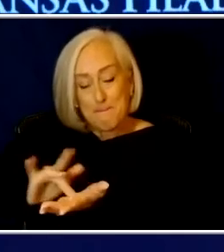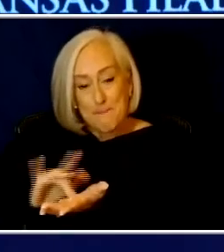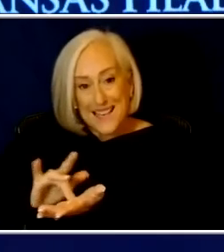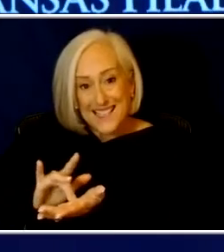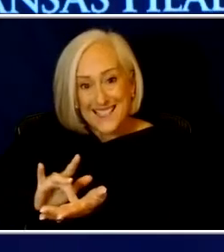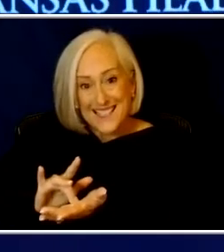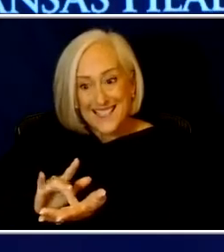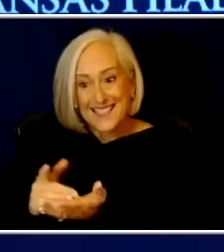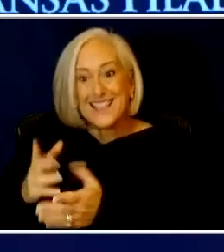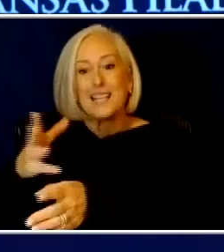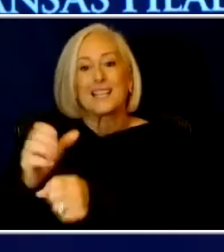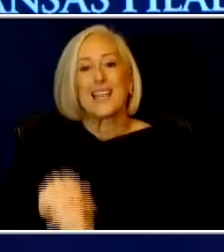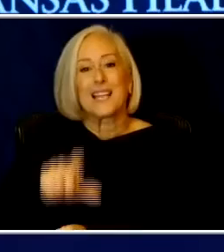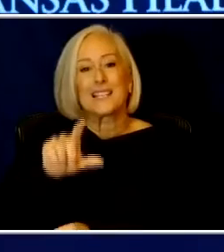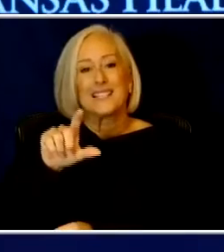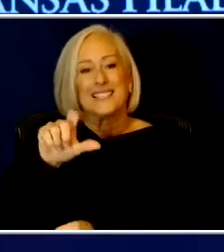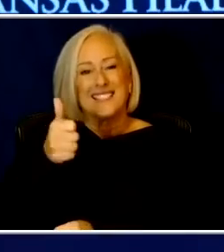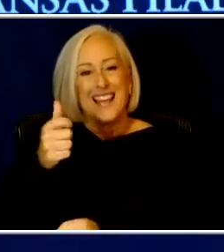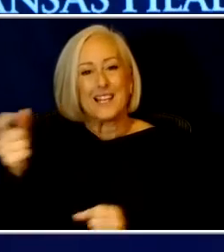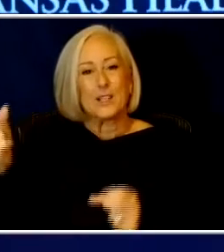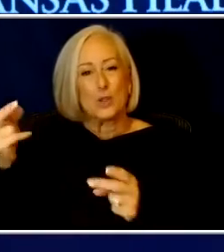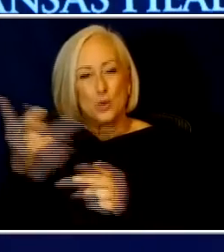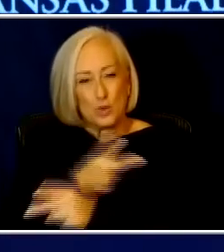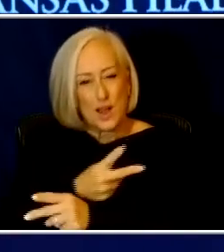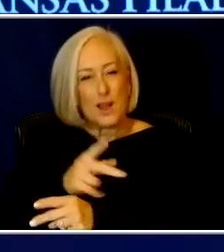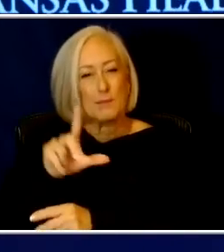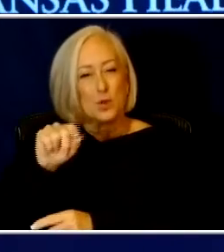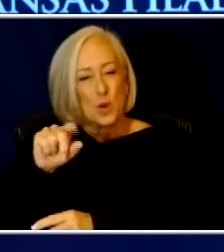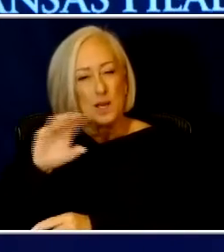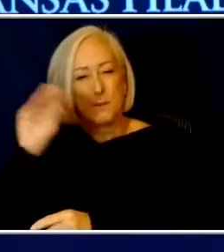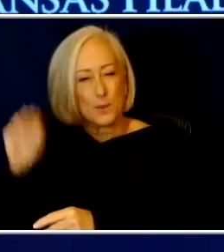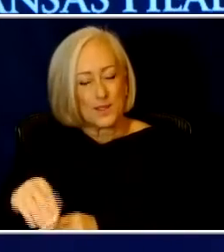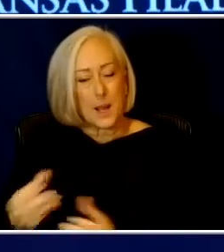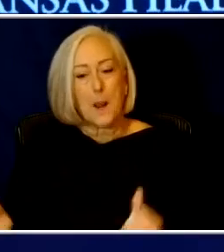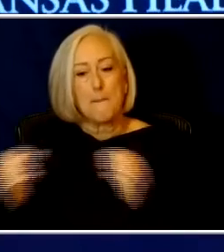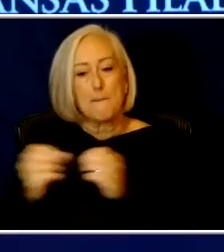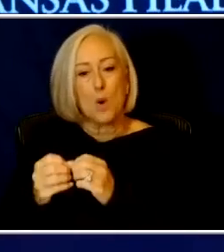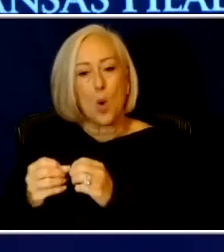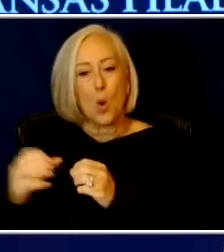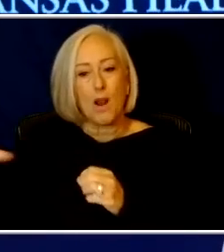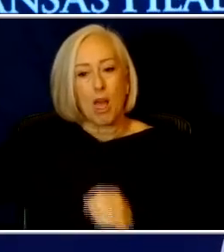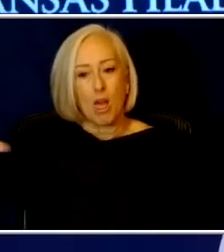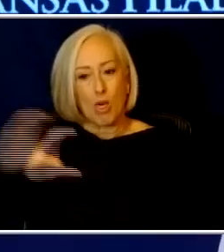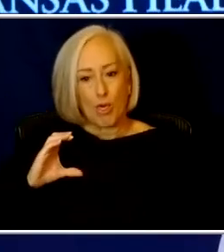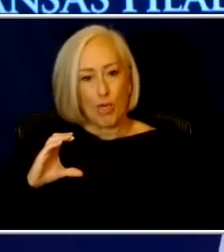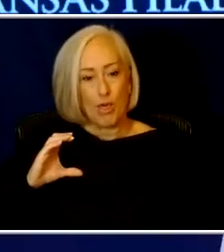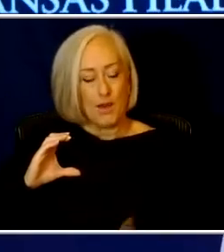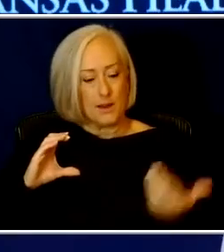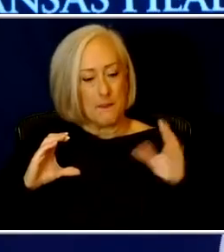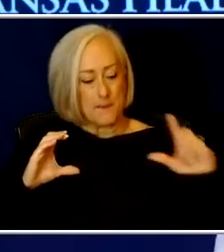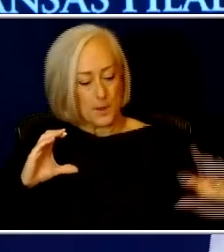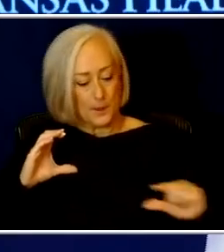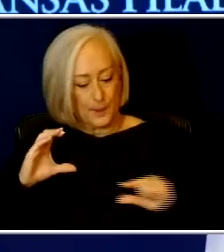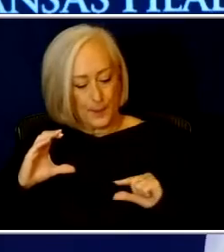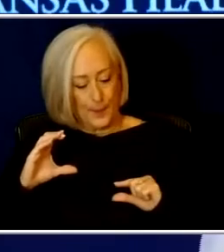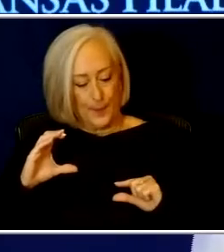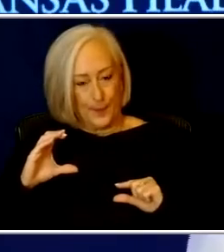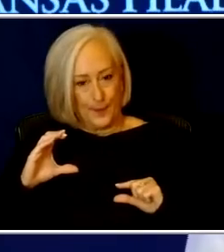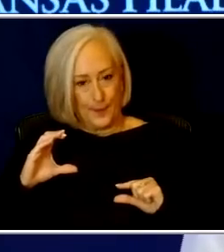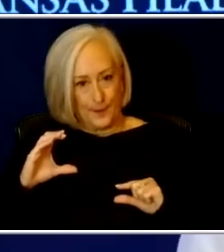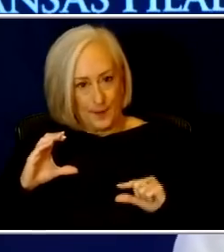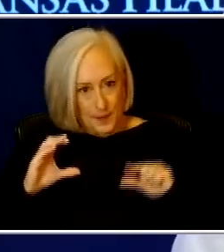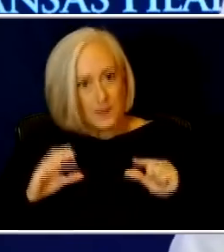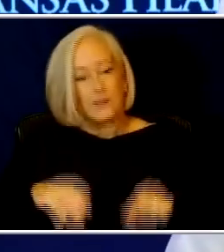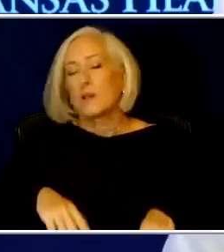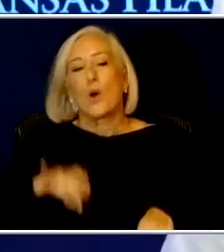times that. So at our level of reimbursement and our level of margin, even though we are forced to